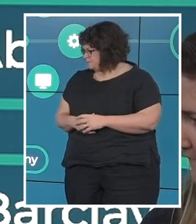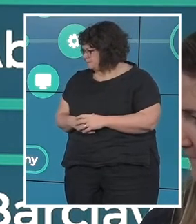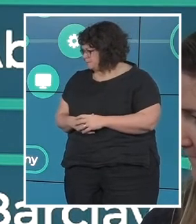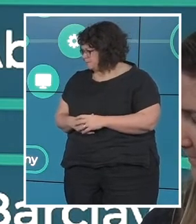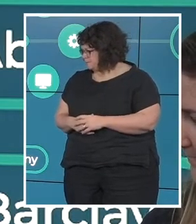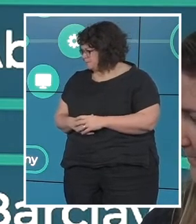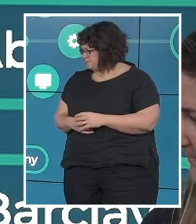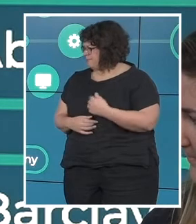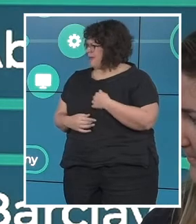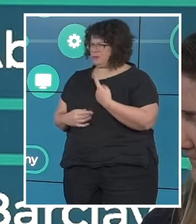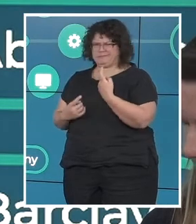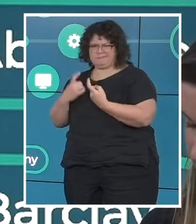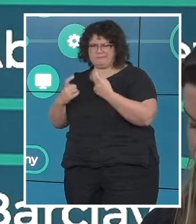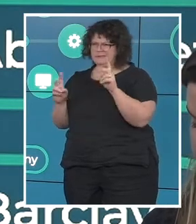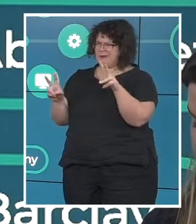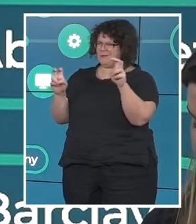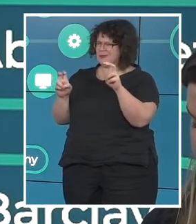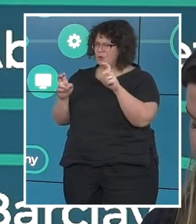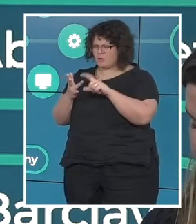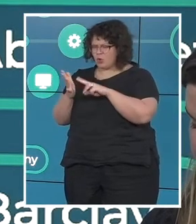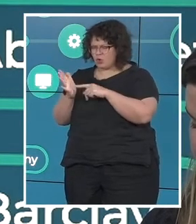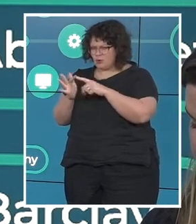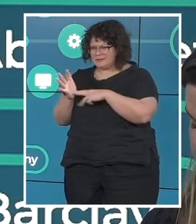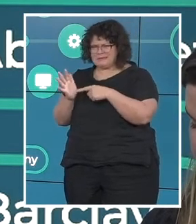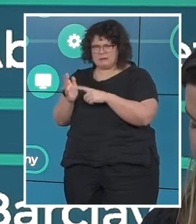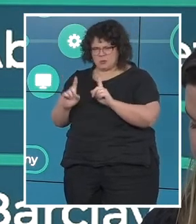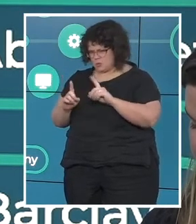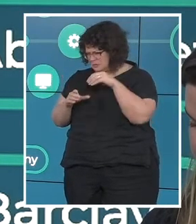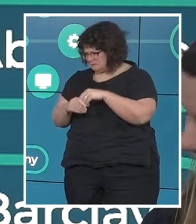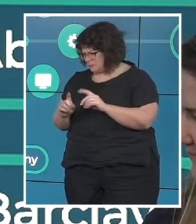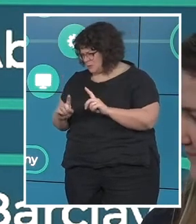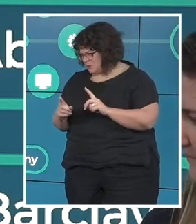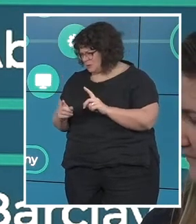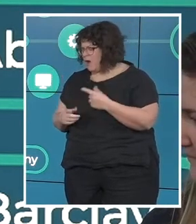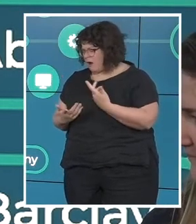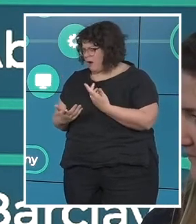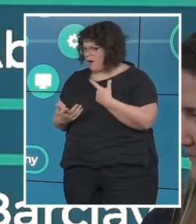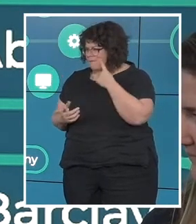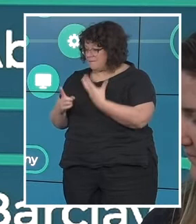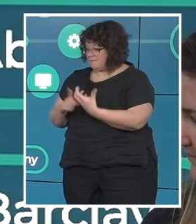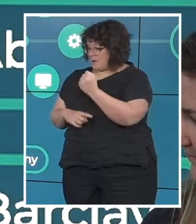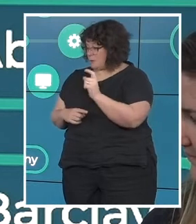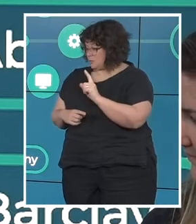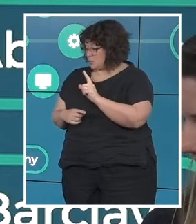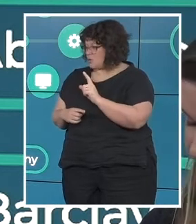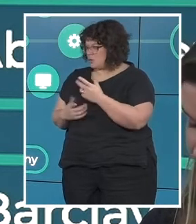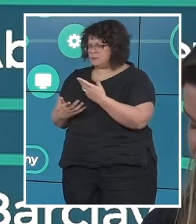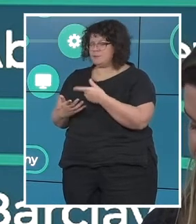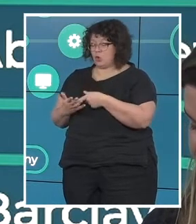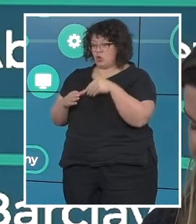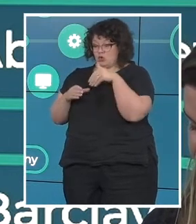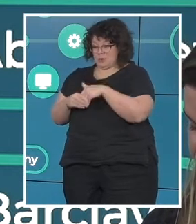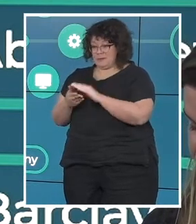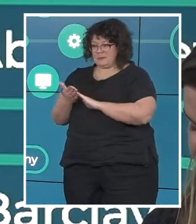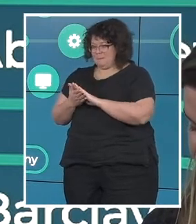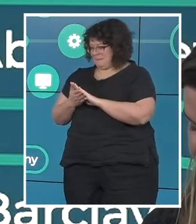I discovered was that content is both information and communication. And I think that that's